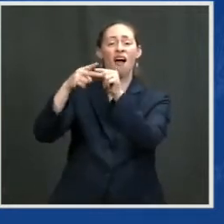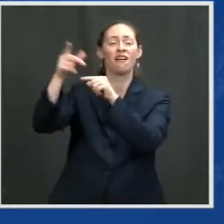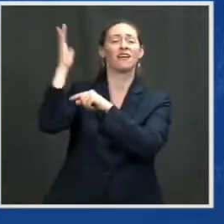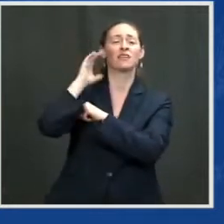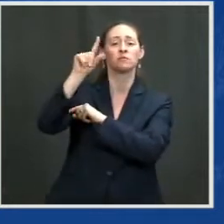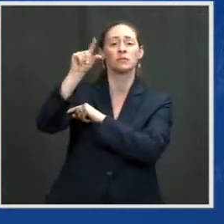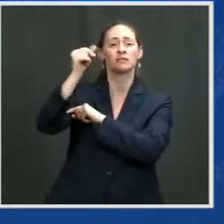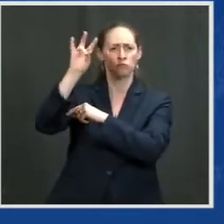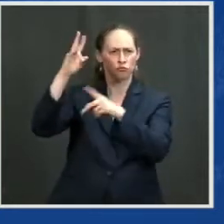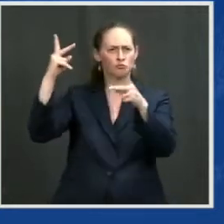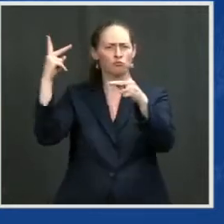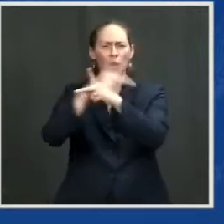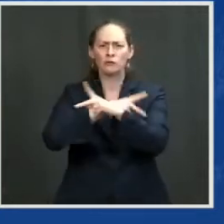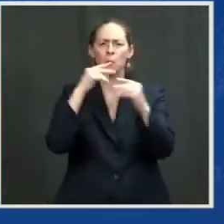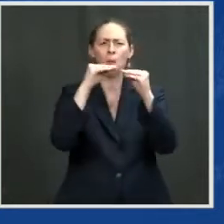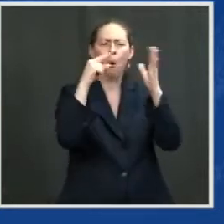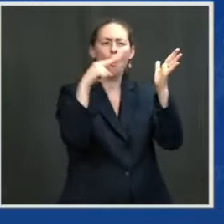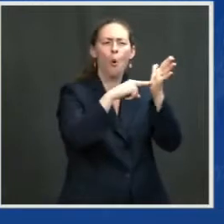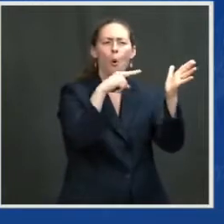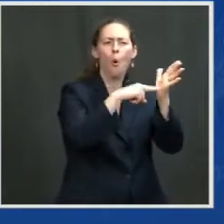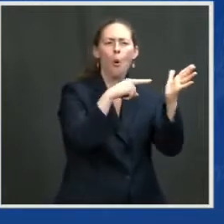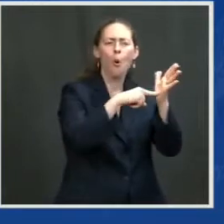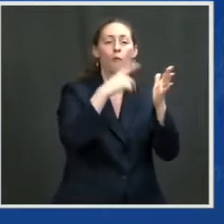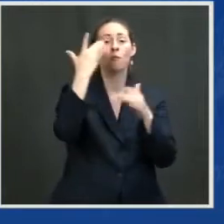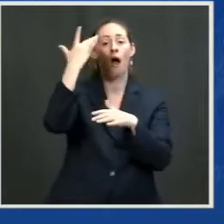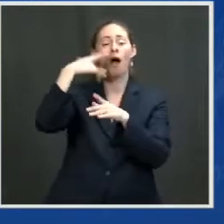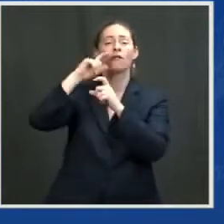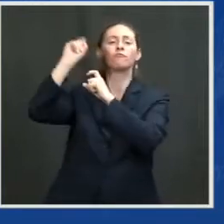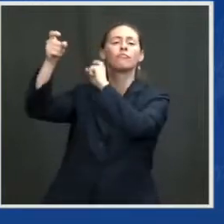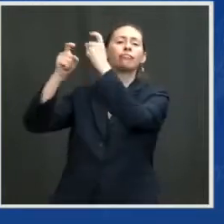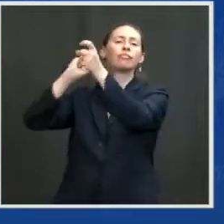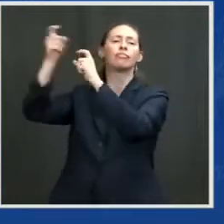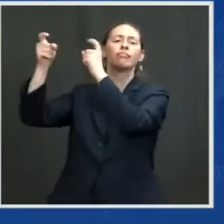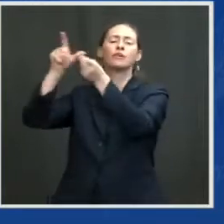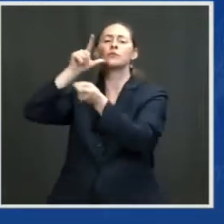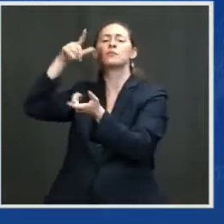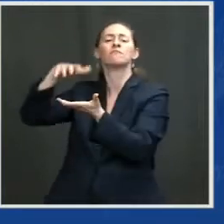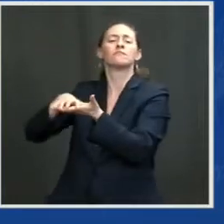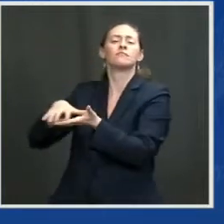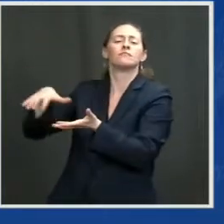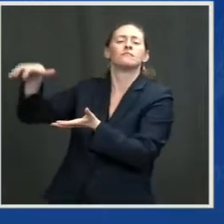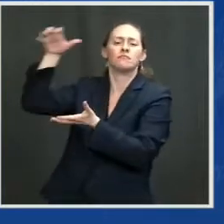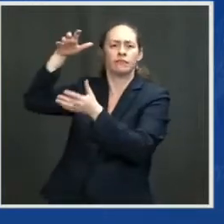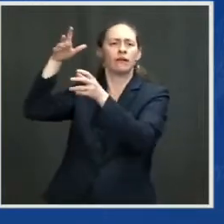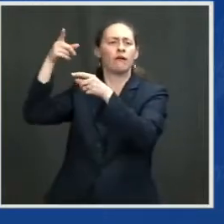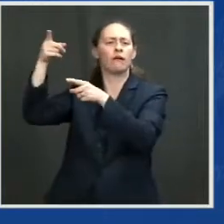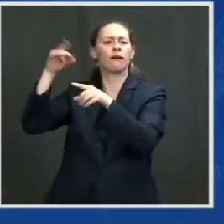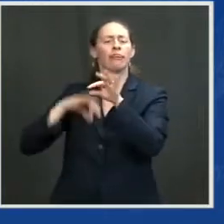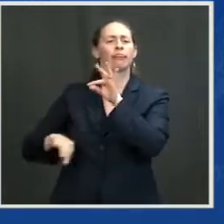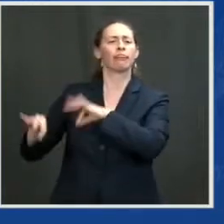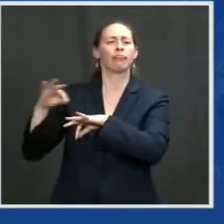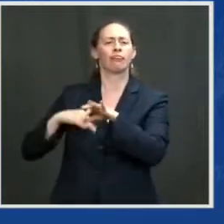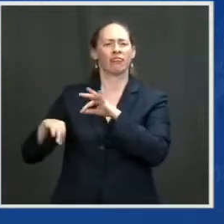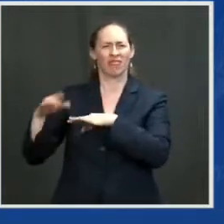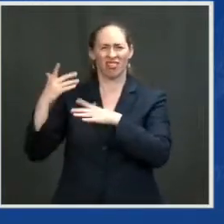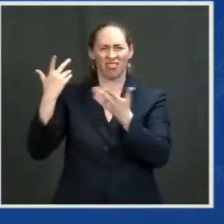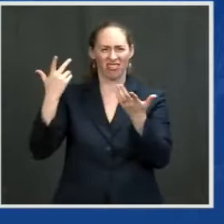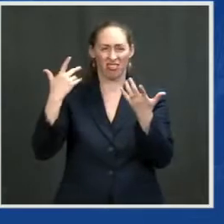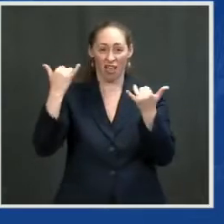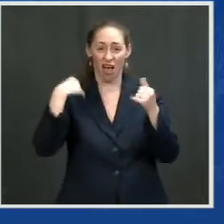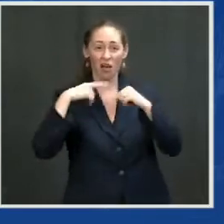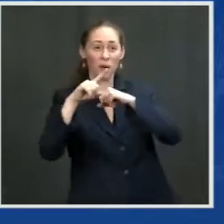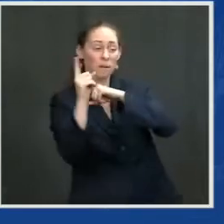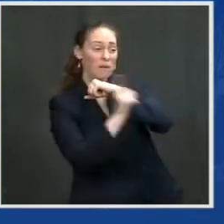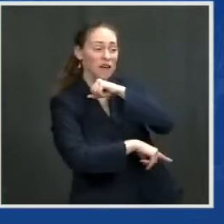to the top one-tenth of 1% of the wage earners. I don't want to punish anybody. You're entitled to be a millionaire or